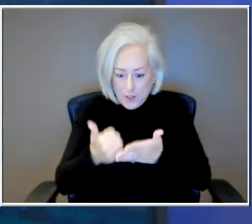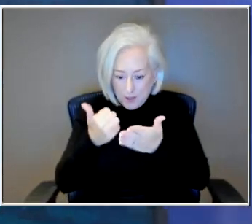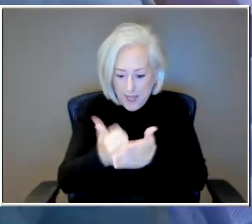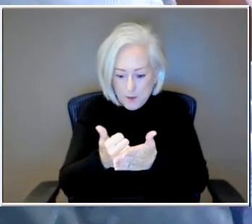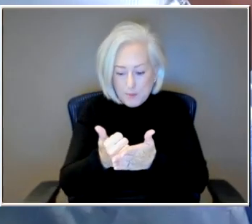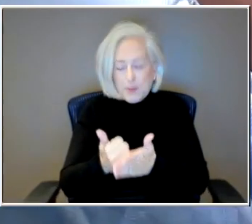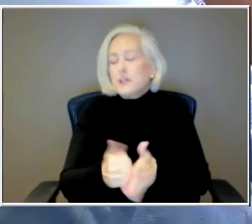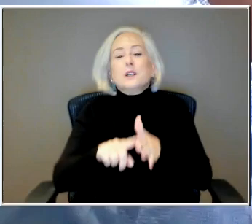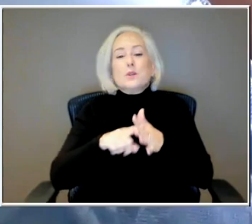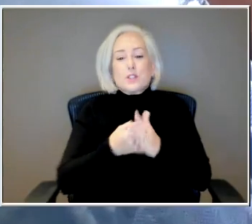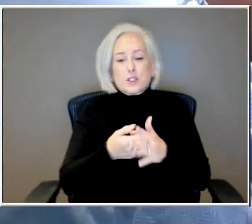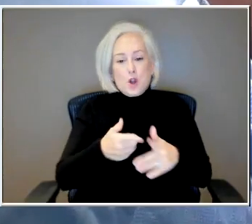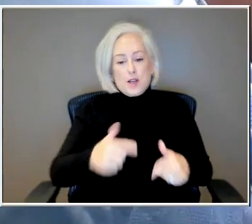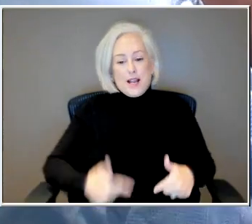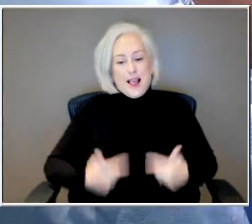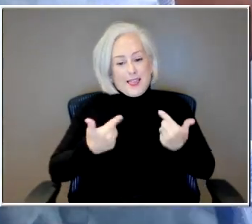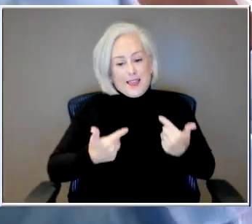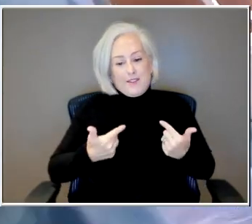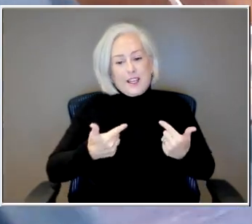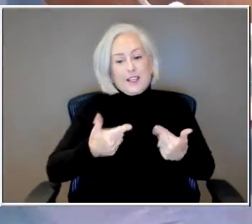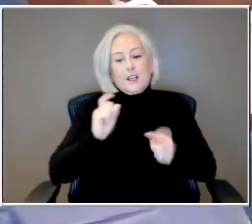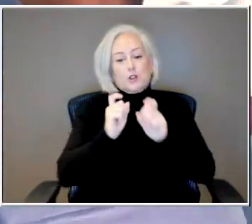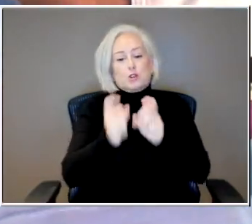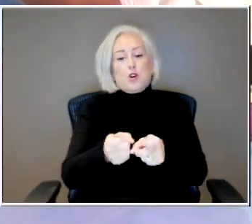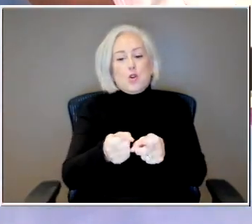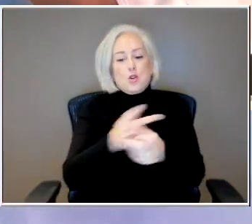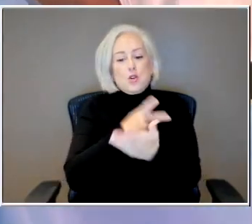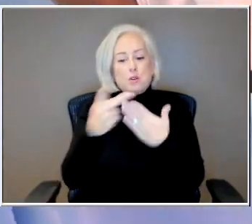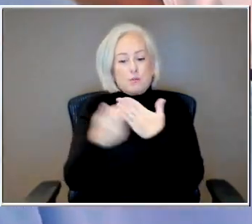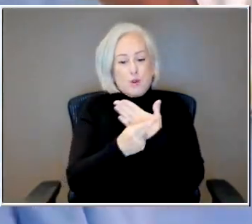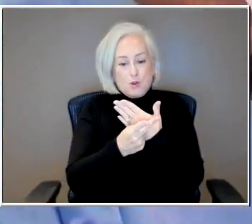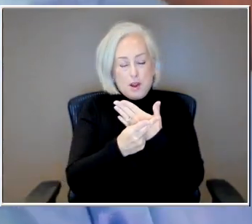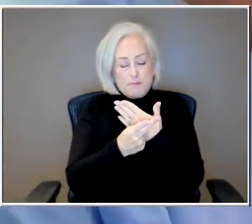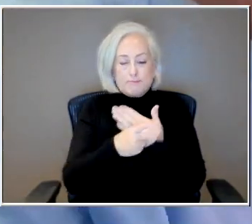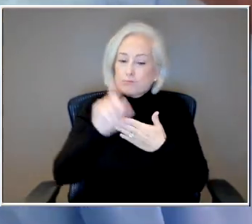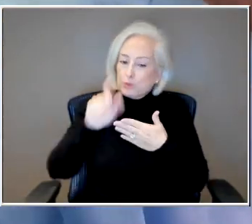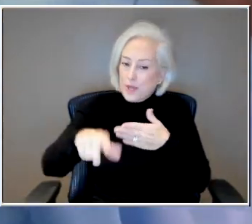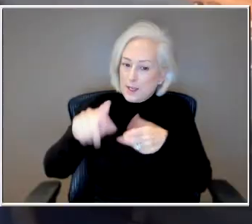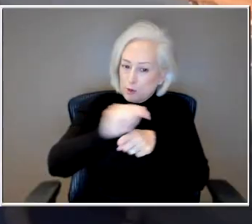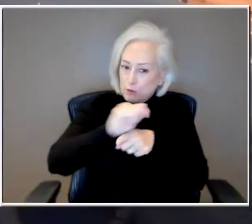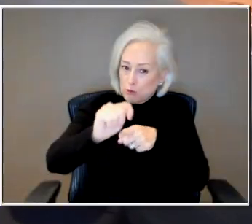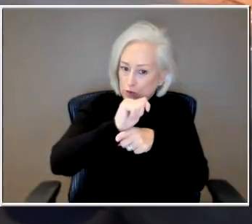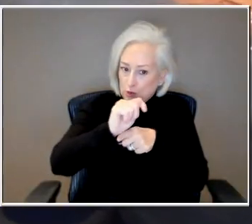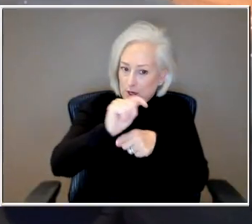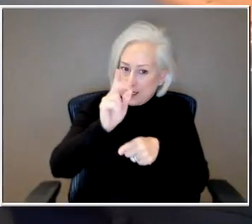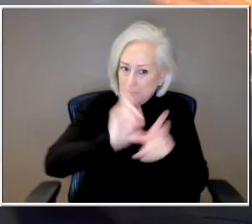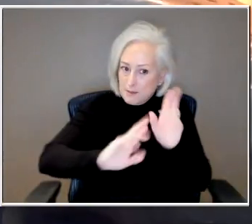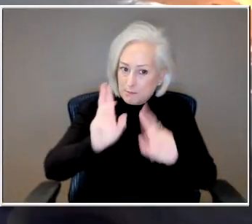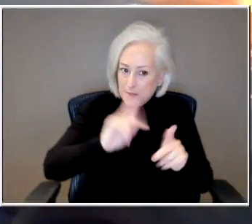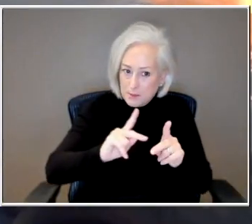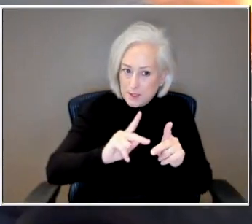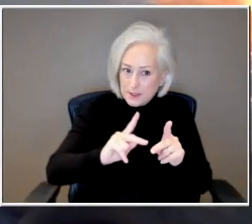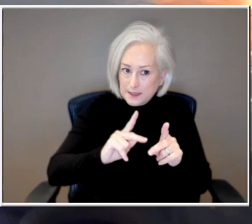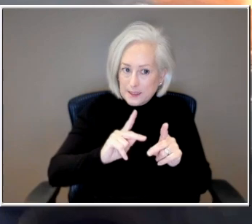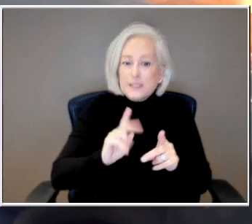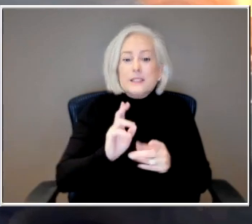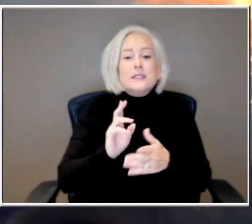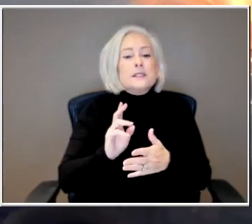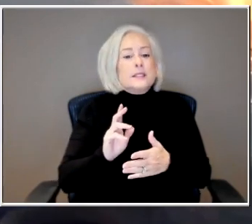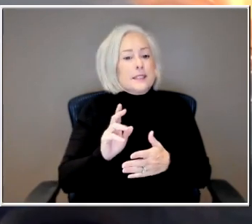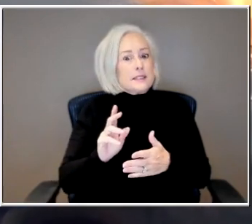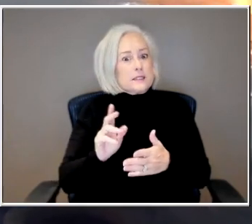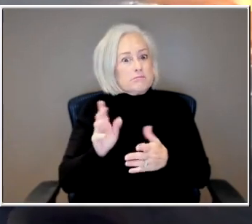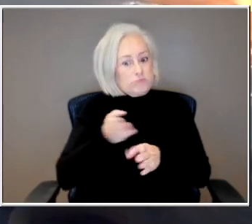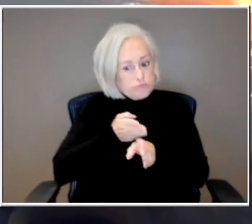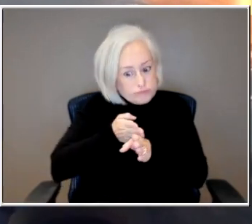time because you have to train people. As you could understand, it's a proprietary knowledge. Not a lot of U.S. centers are training people, so you have to almost